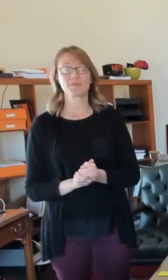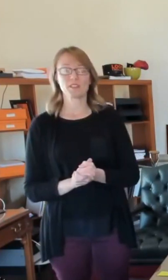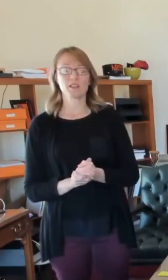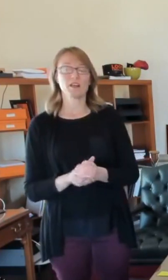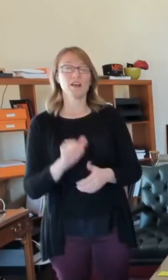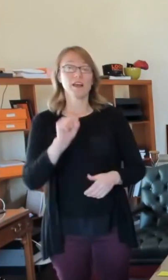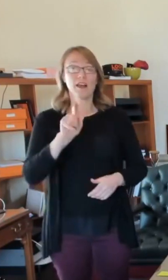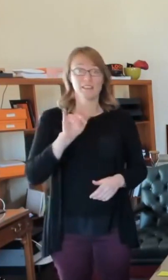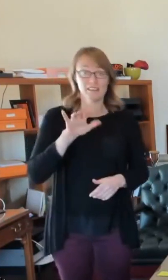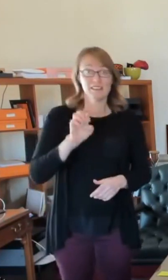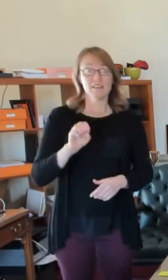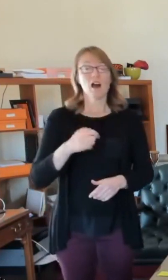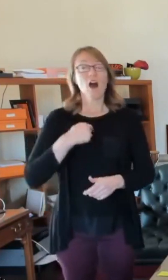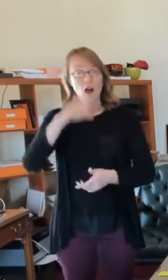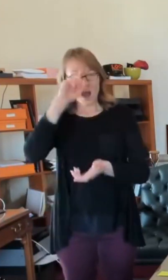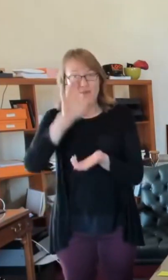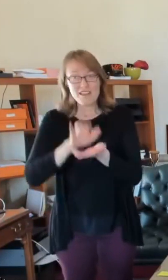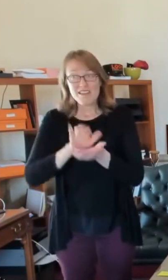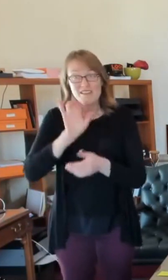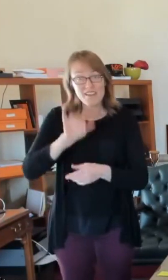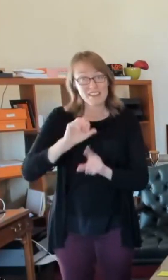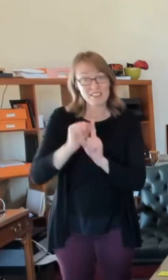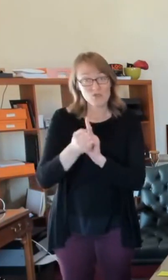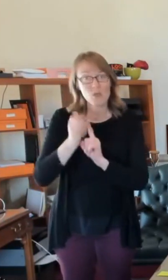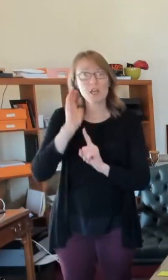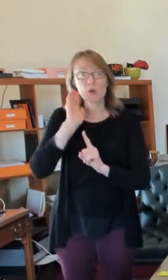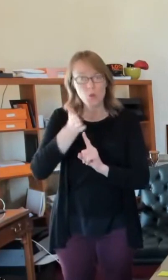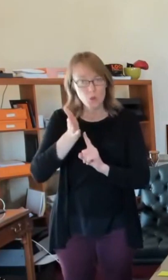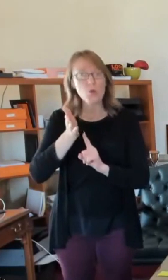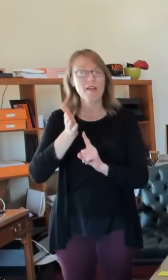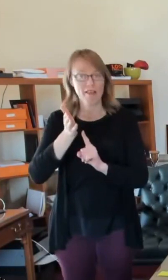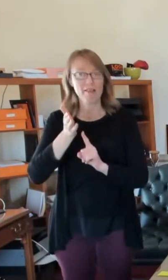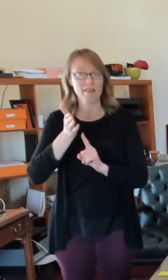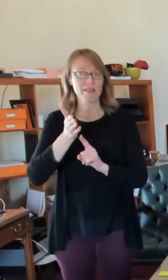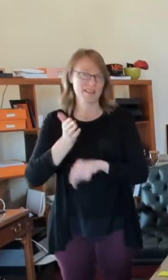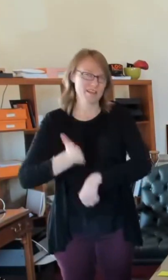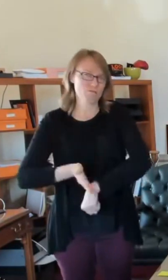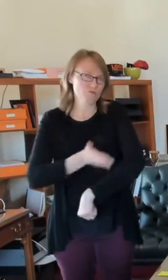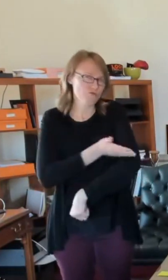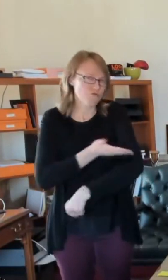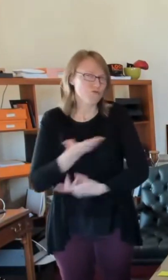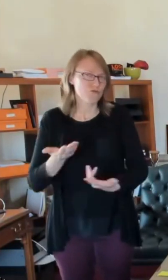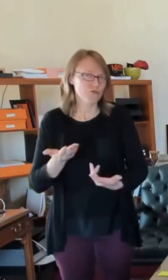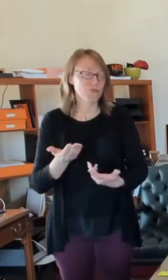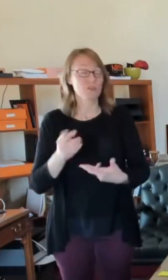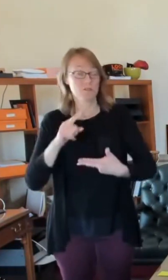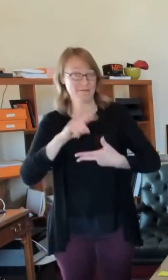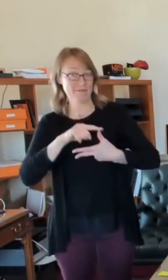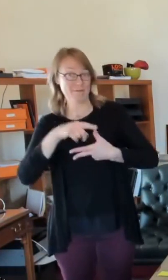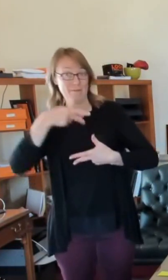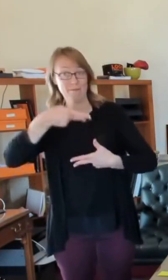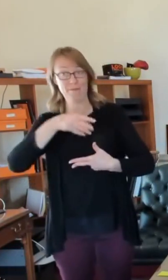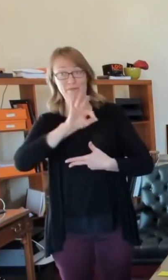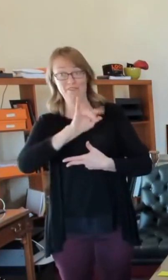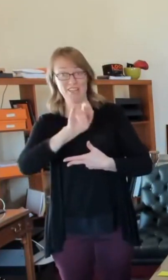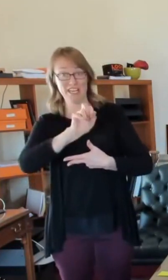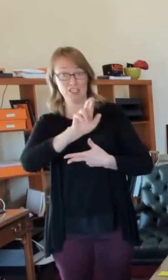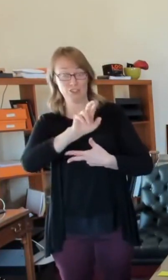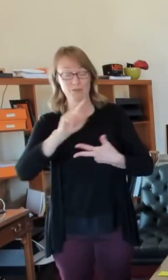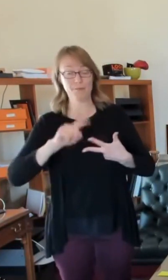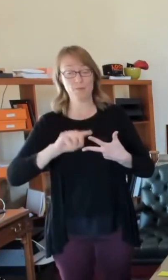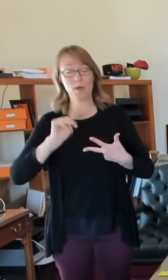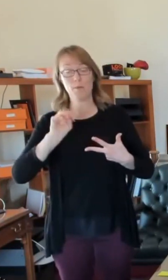better. We know that both Pfizer, Moderna, and now Johnson & Johnson are all producing